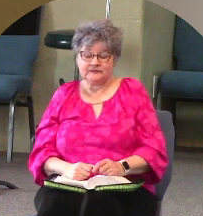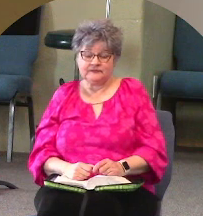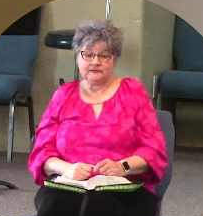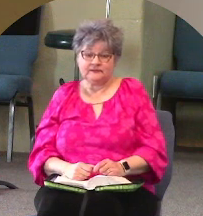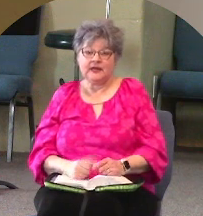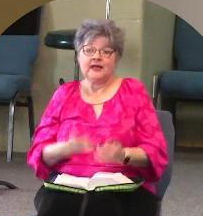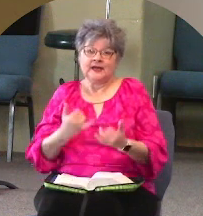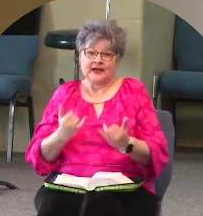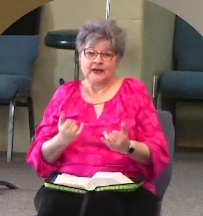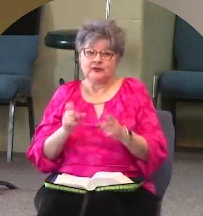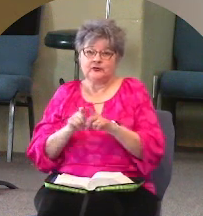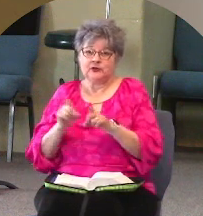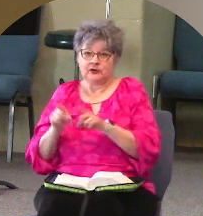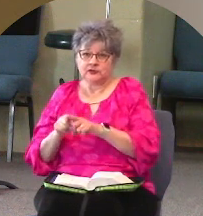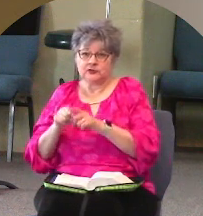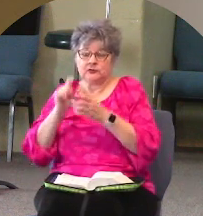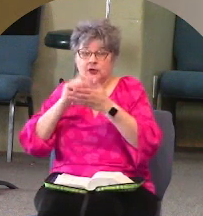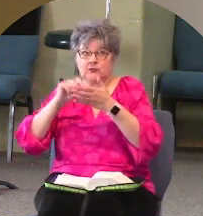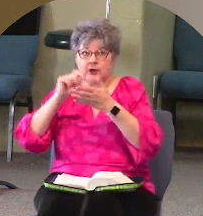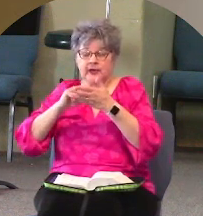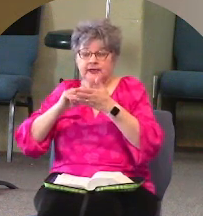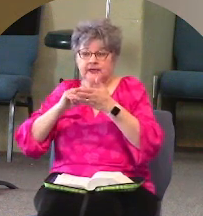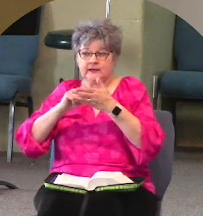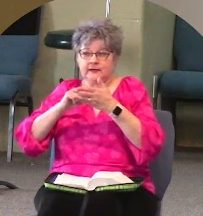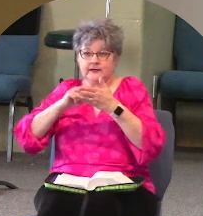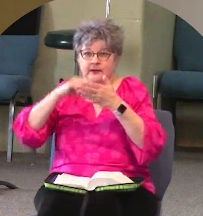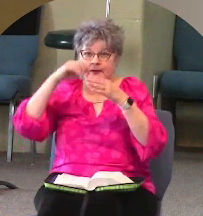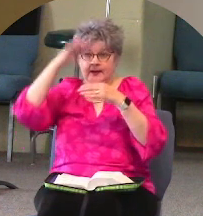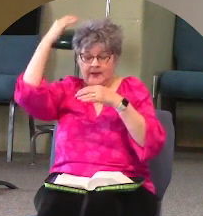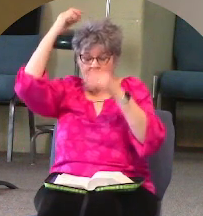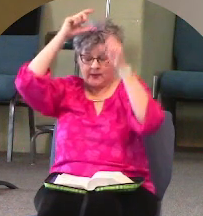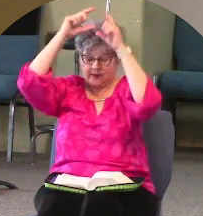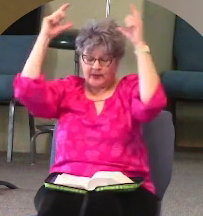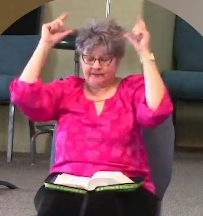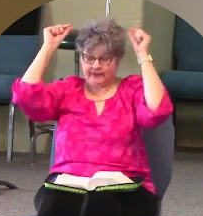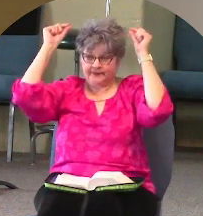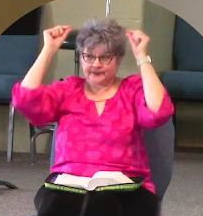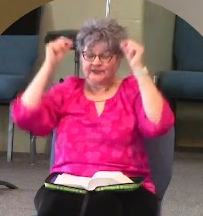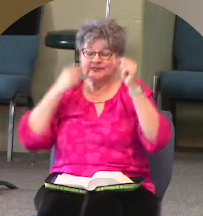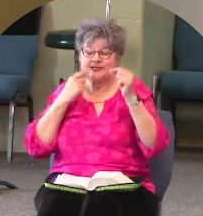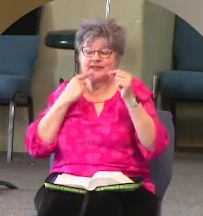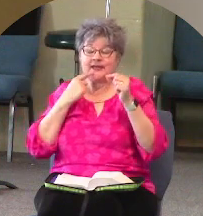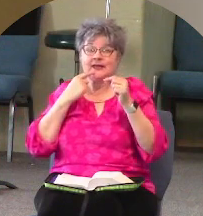Now there was also an inscription above him. This is the king of the Jews.